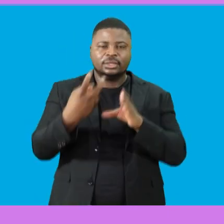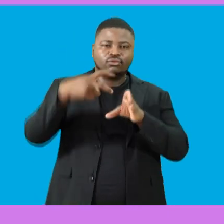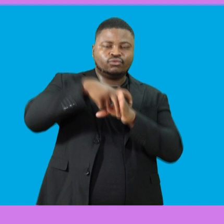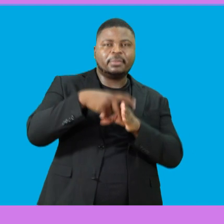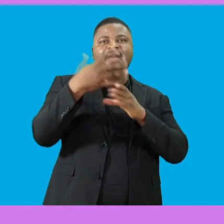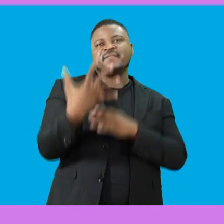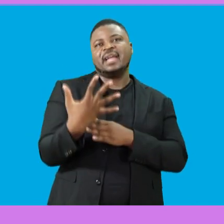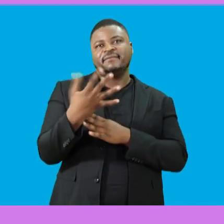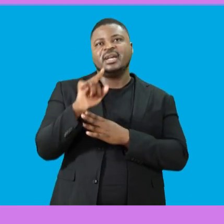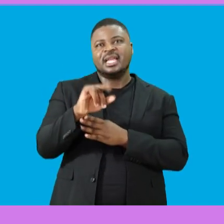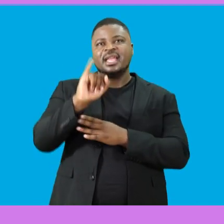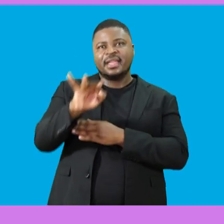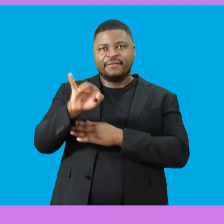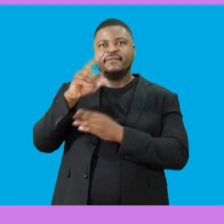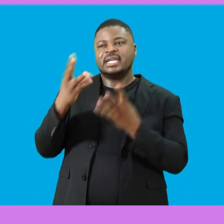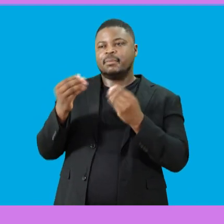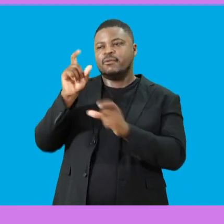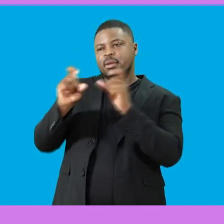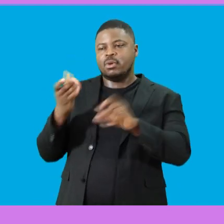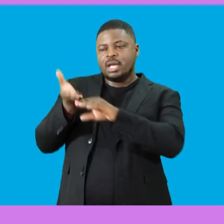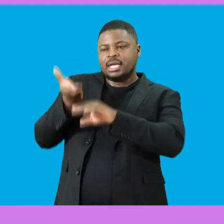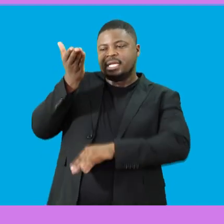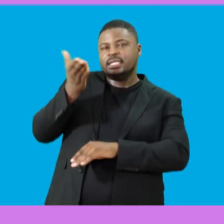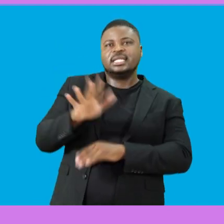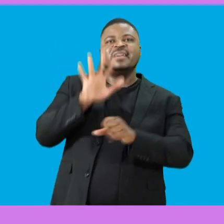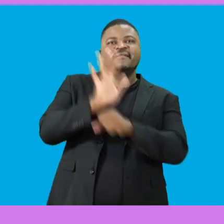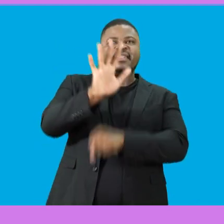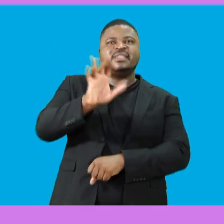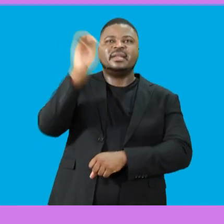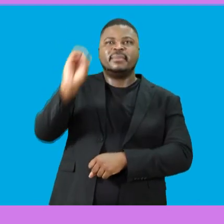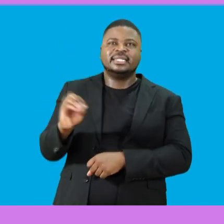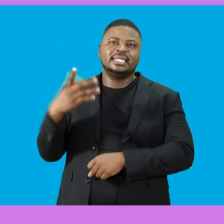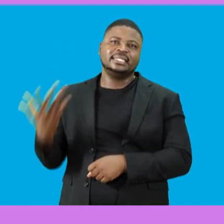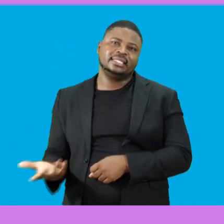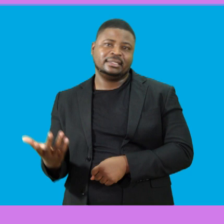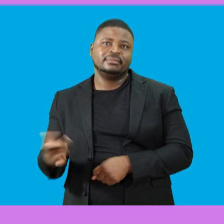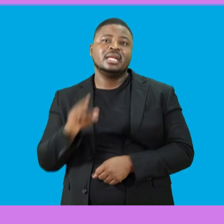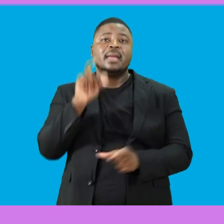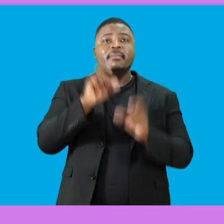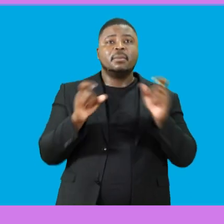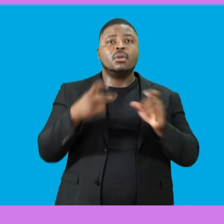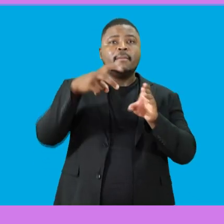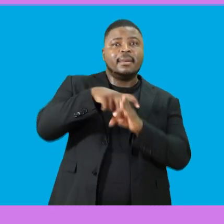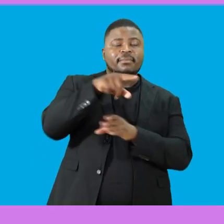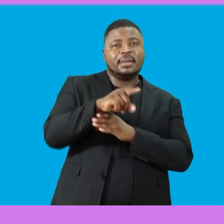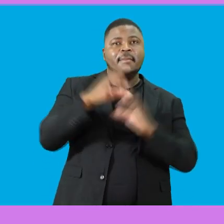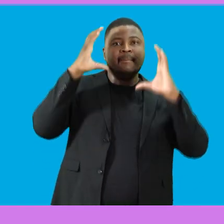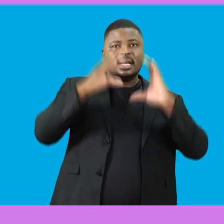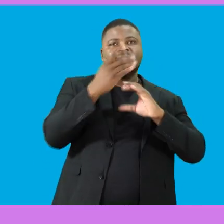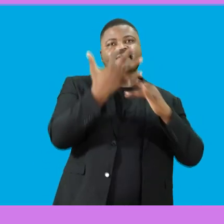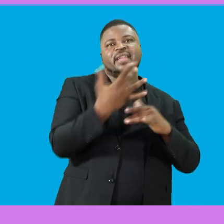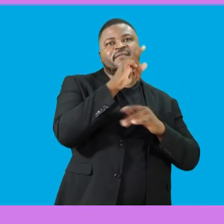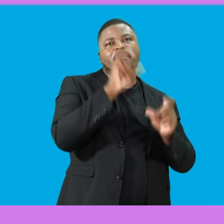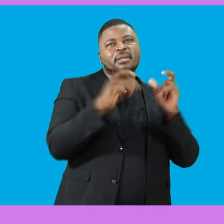In bus trip 5, if the number of people increased by 15%. How many people were in bus 5? We had 40